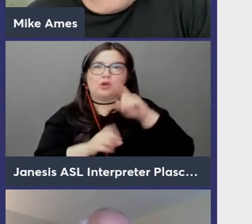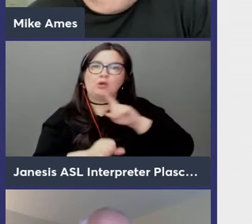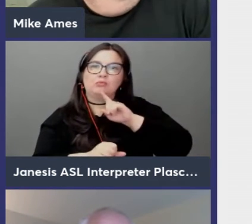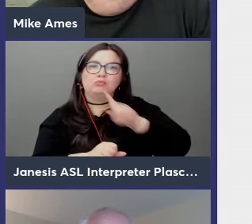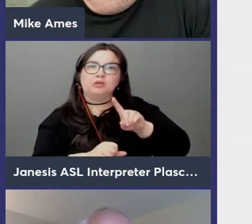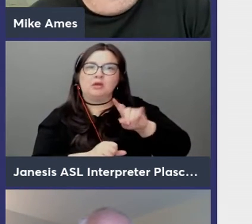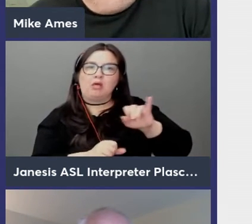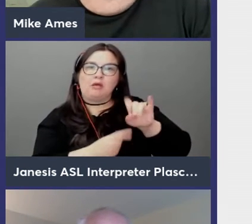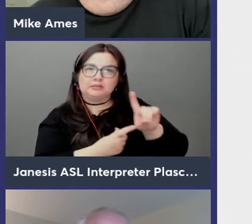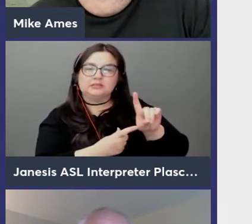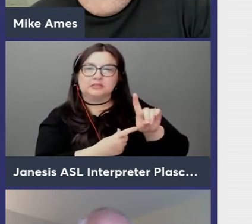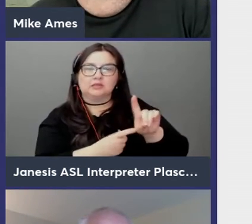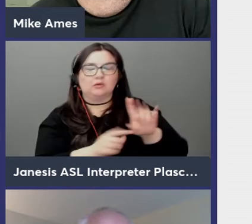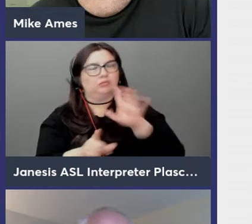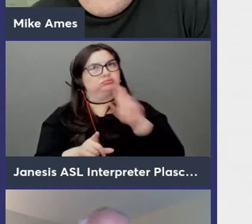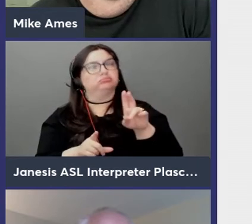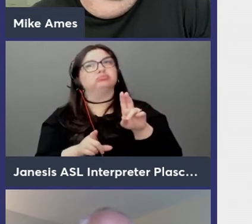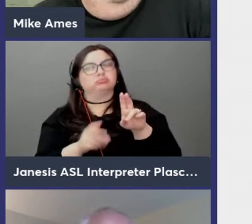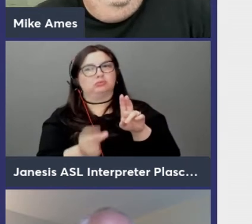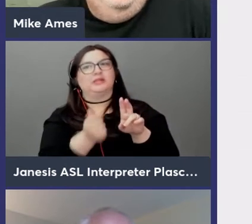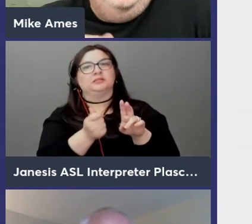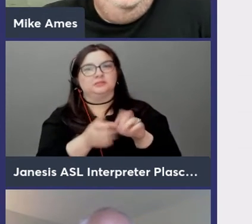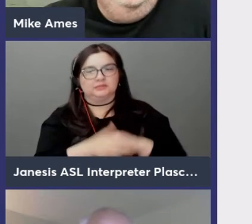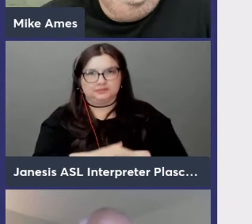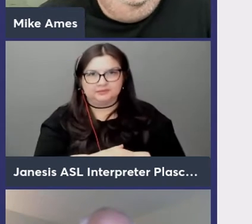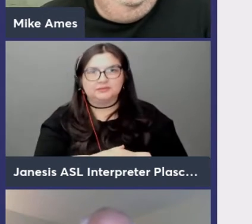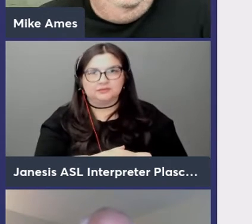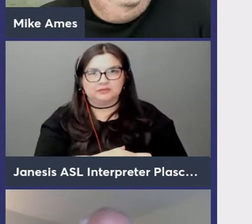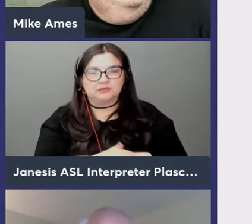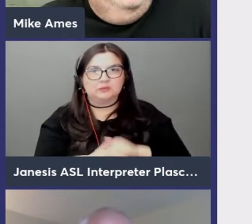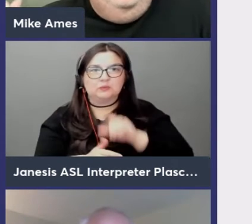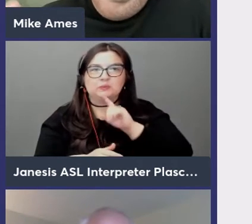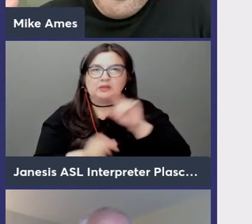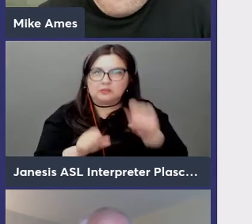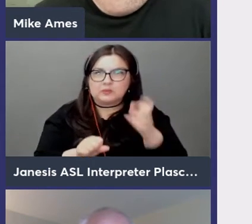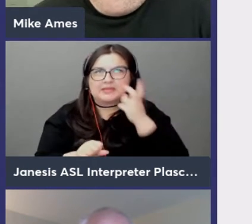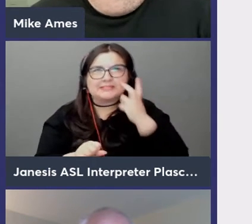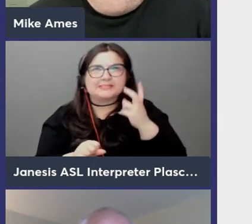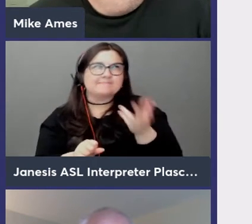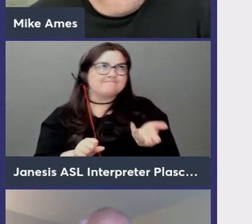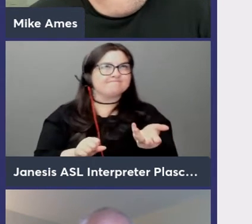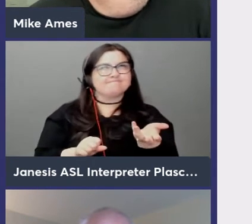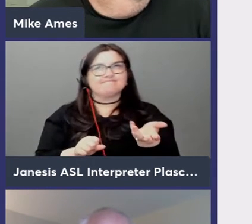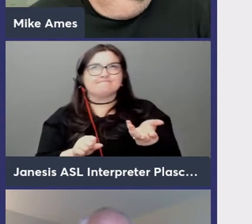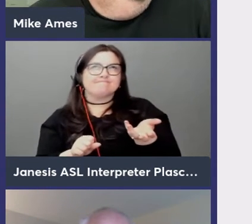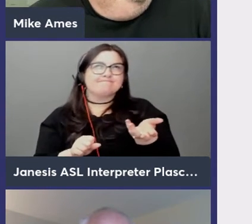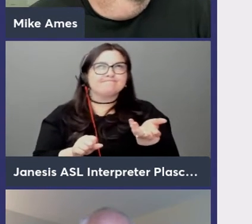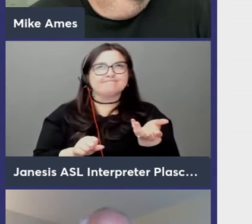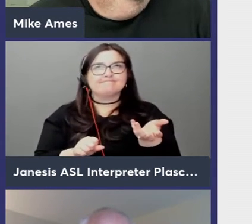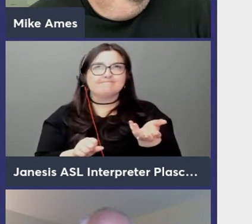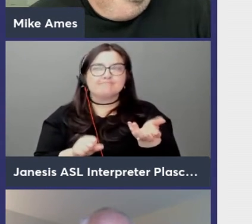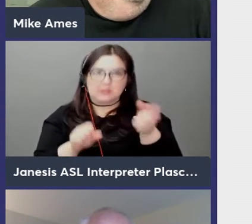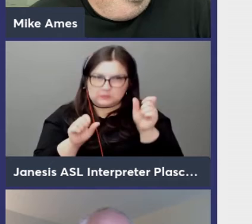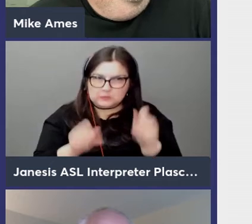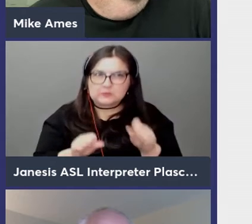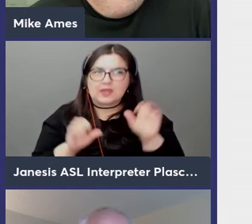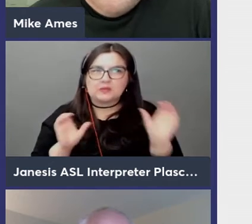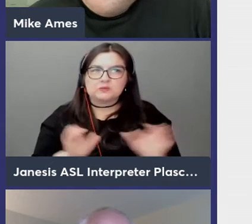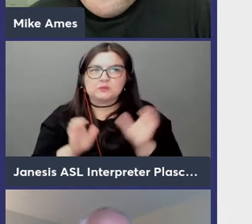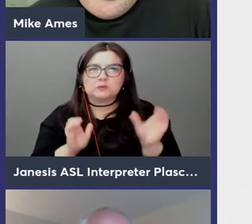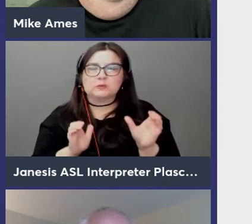Yeah, it's quite quick. And in fact, you can see like, you can do these